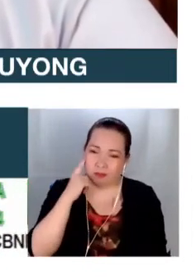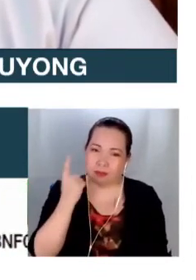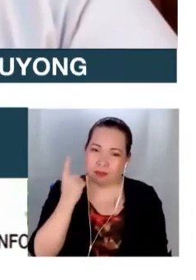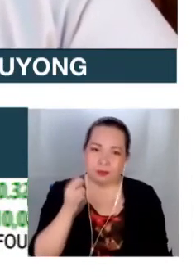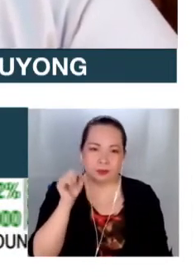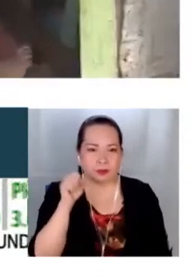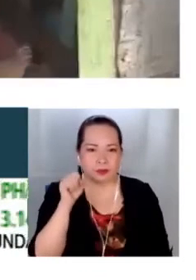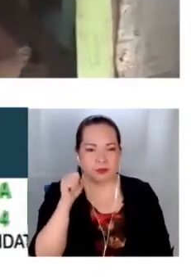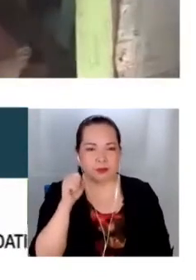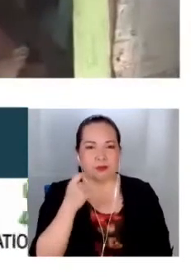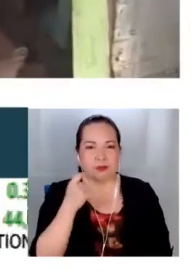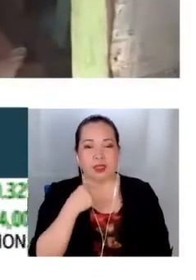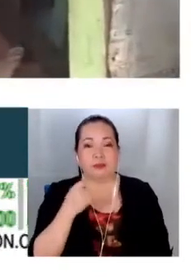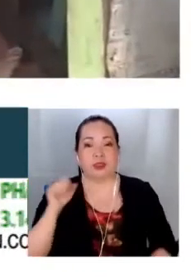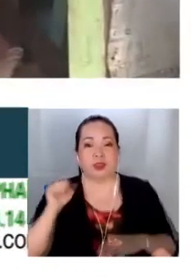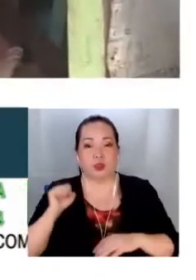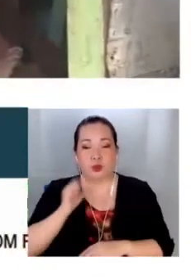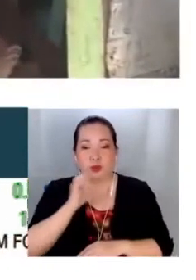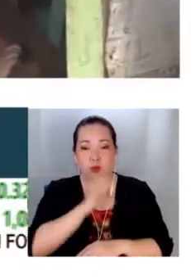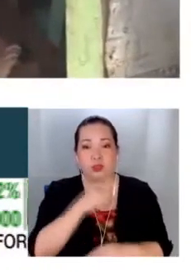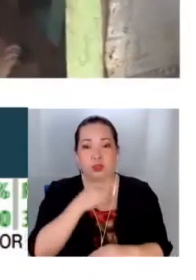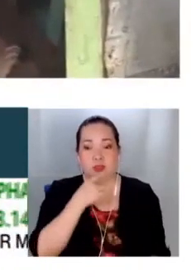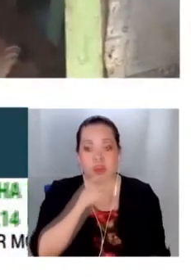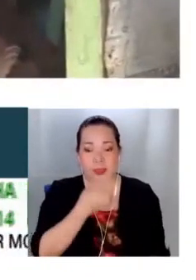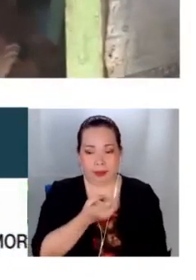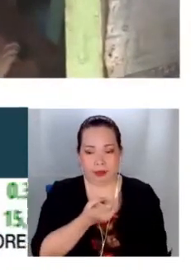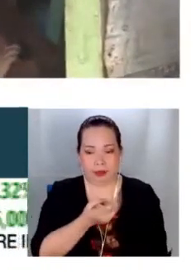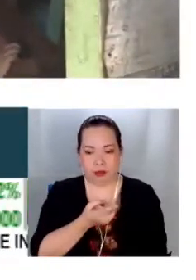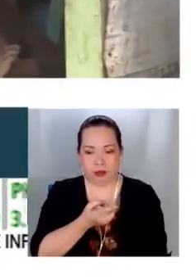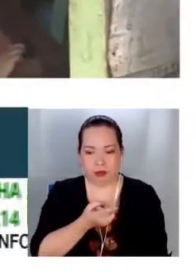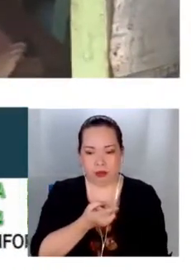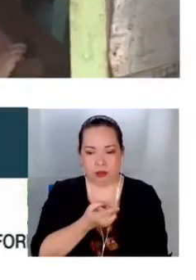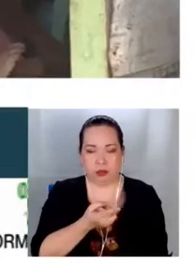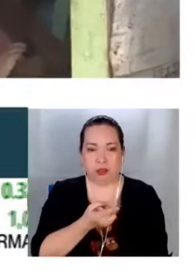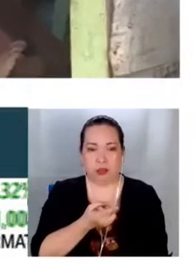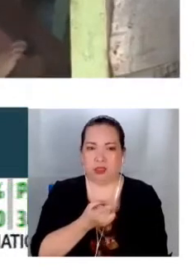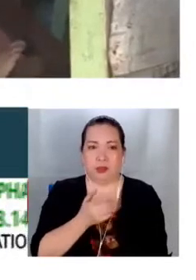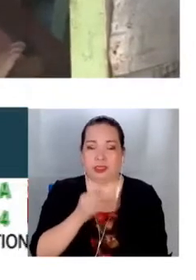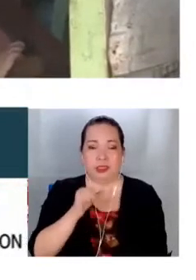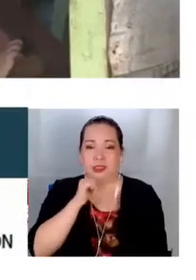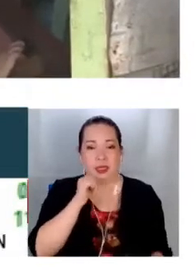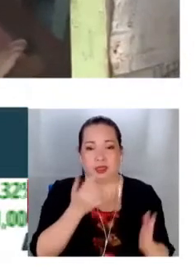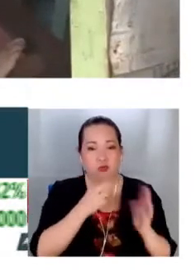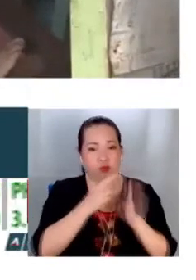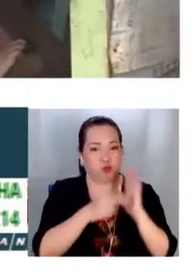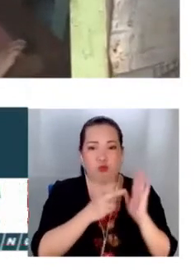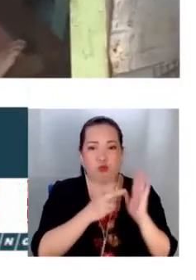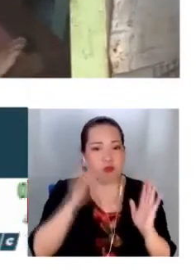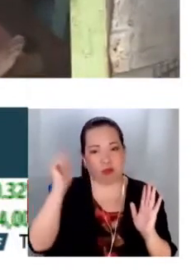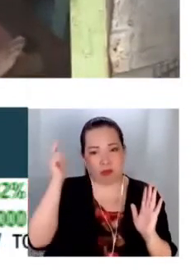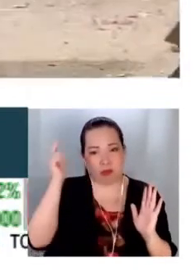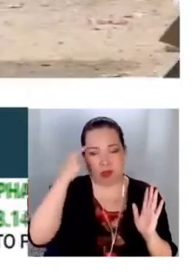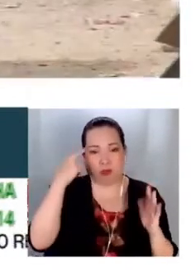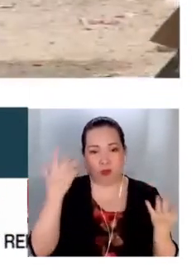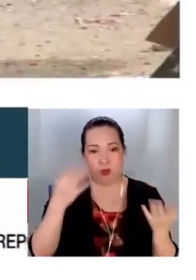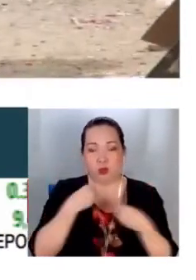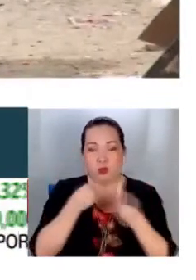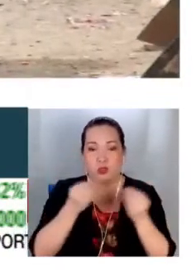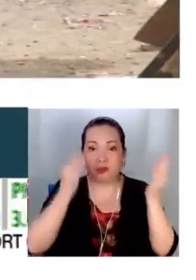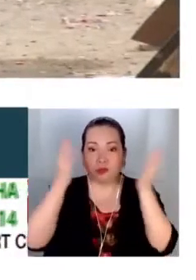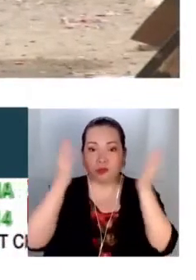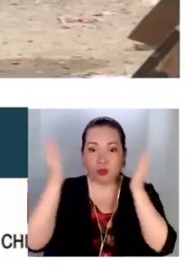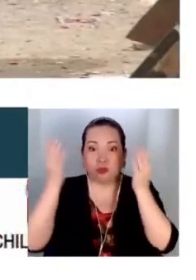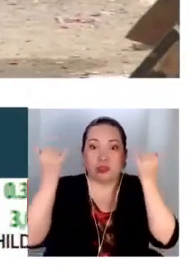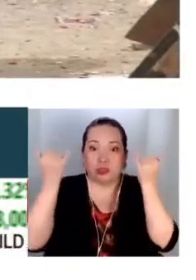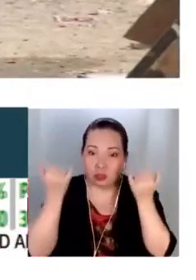what the Supreme Court said is it's not the role of government to provide these services at this